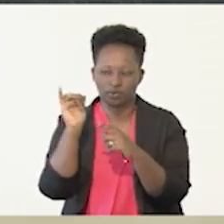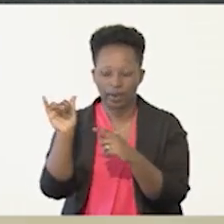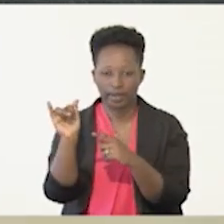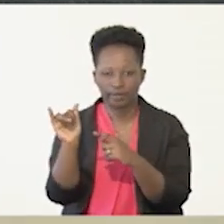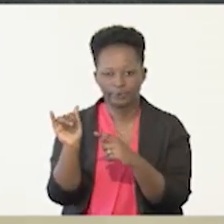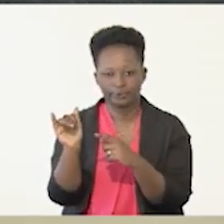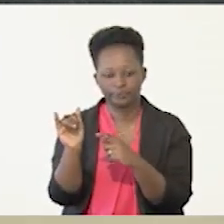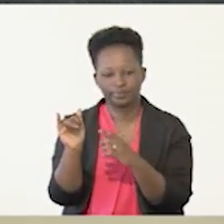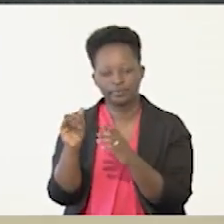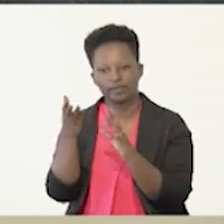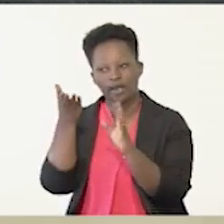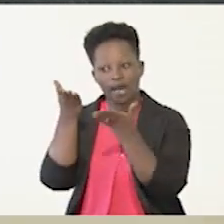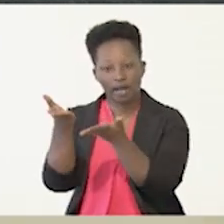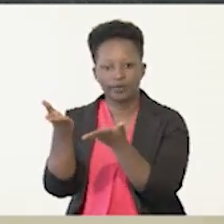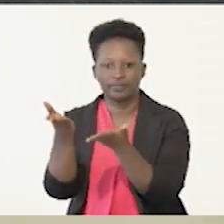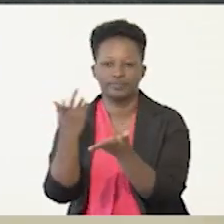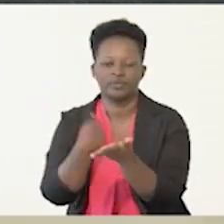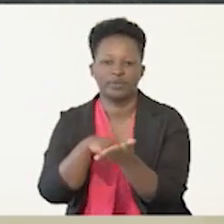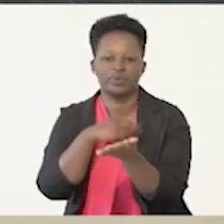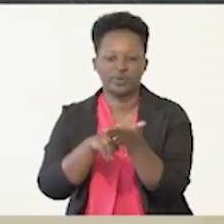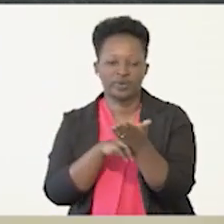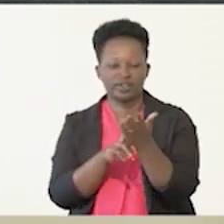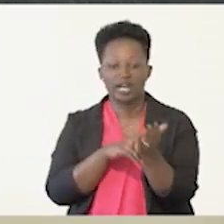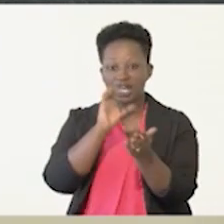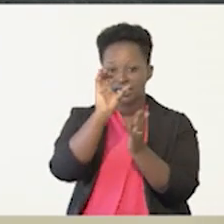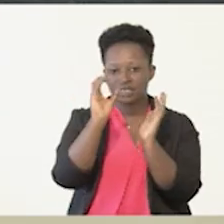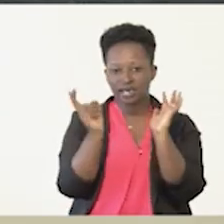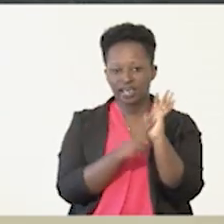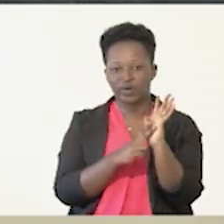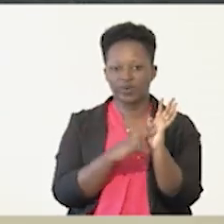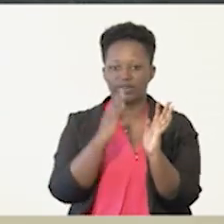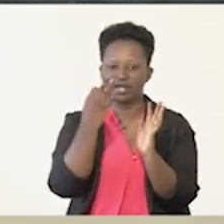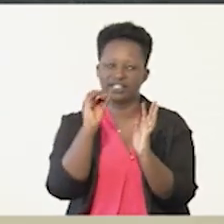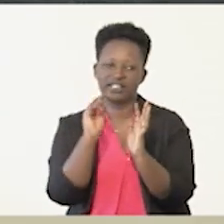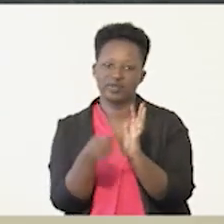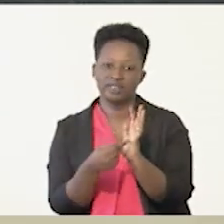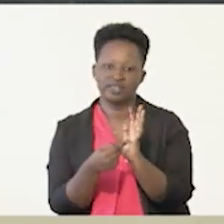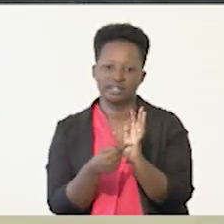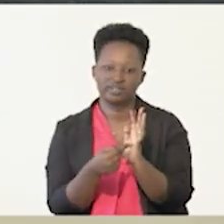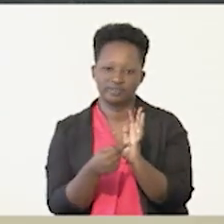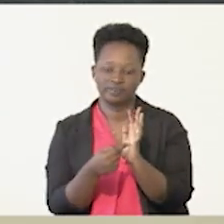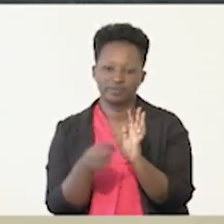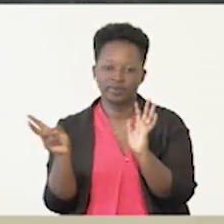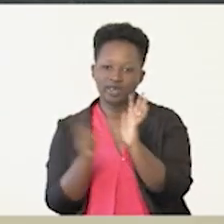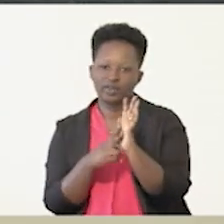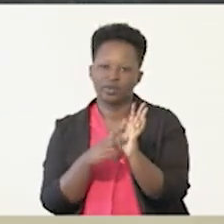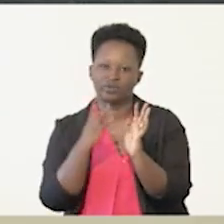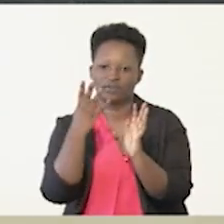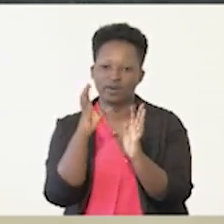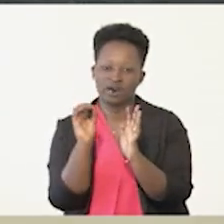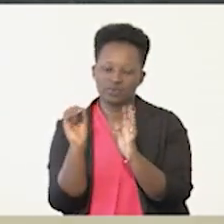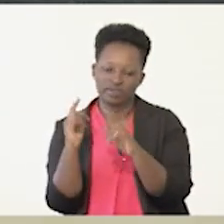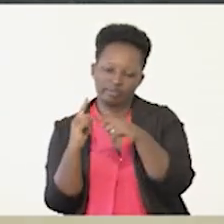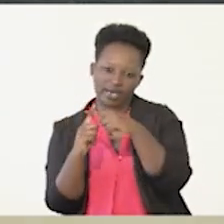income. So in this case, our consumption expenditure is 30,000, which is equal to